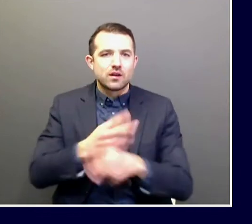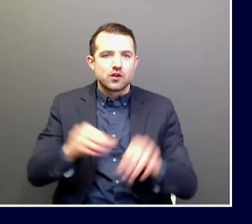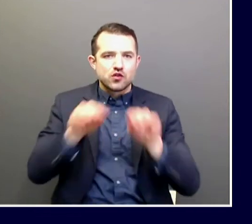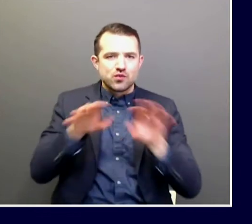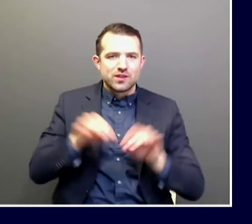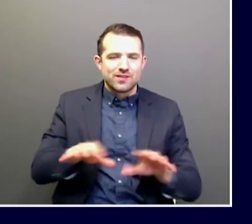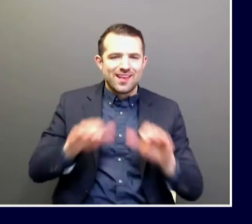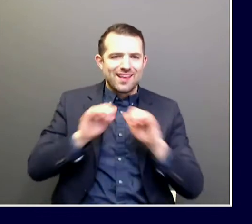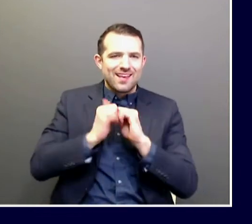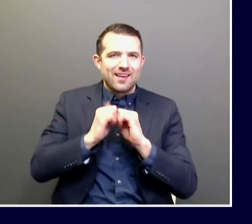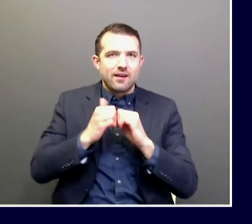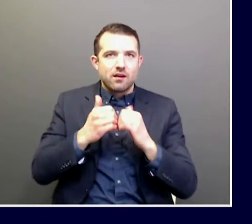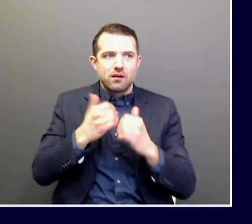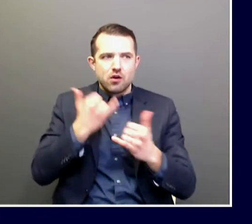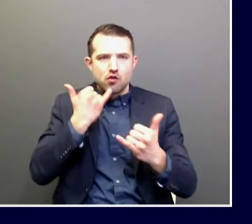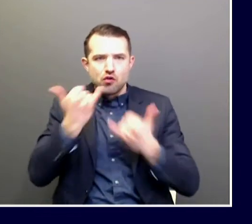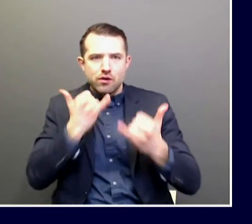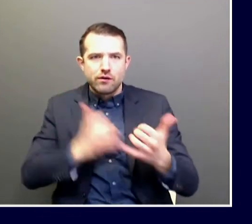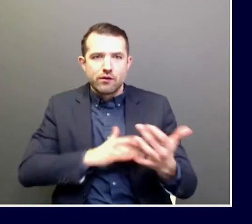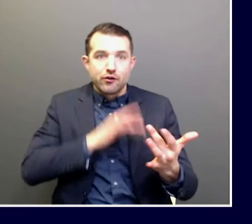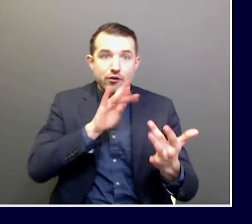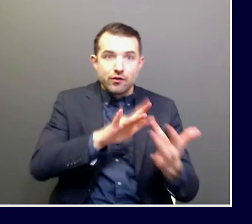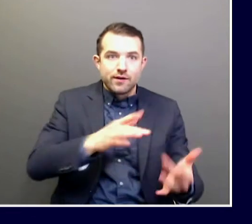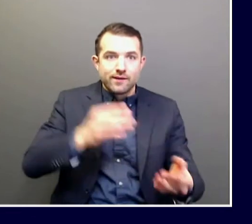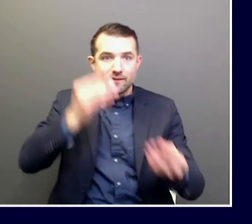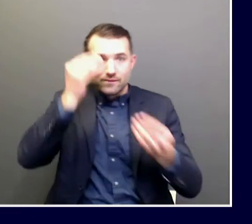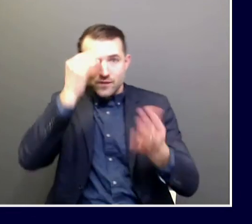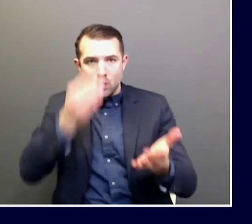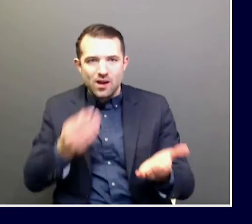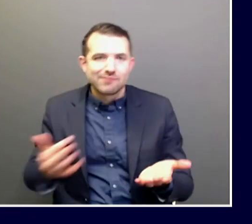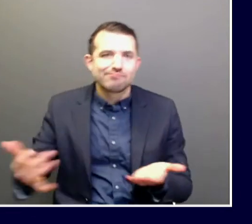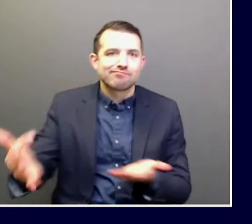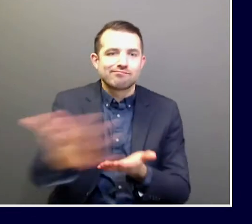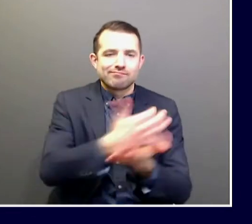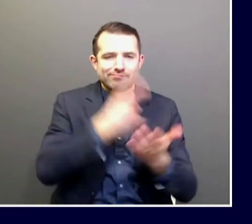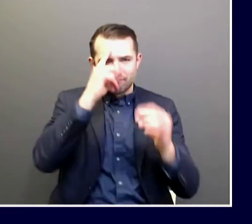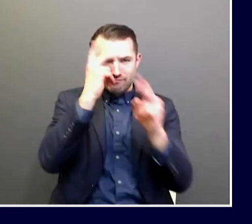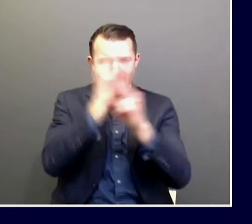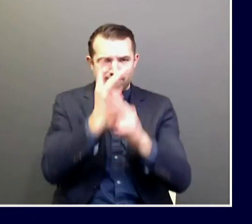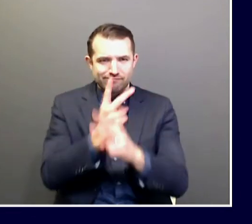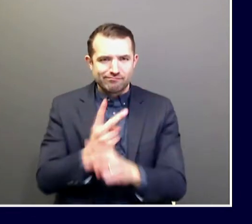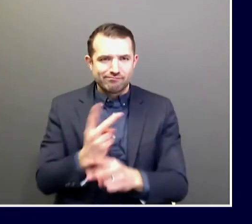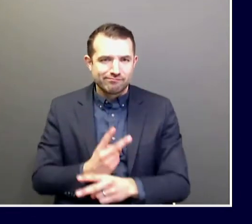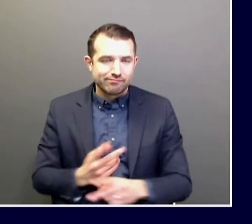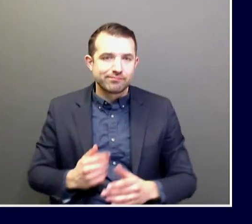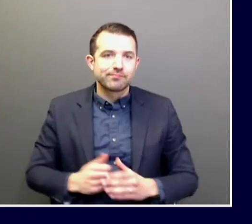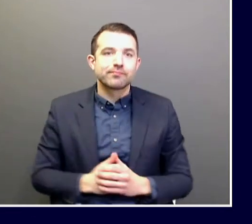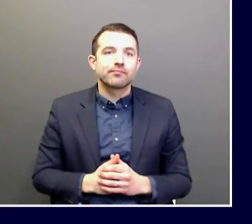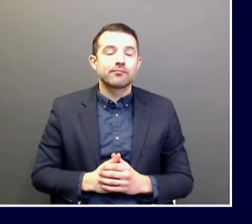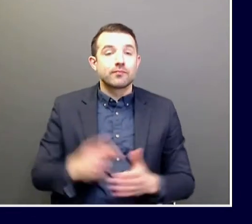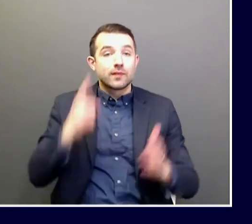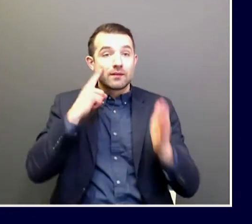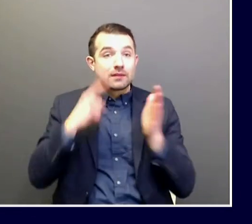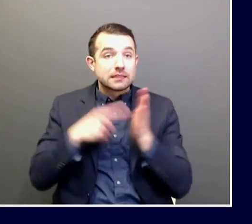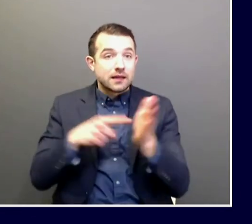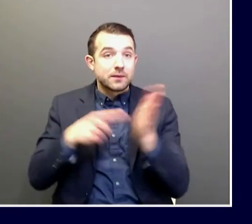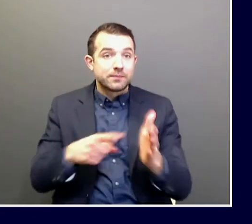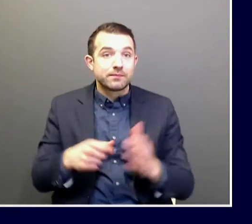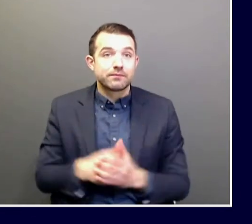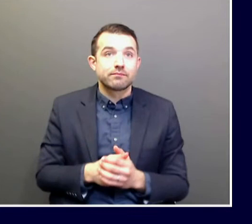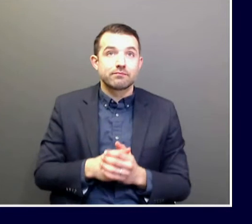puzzle pieces together ourselves. What's an example of that? Well, the August 2020